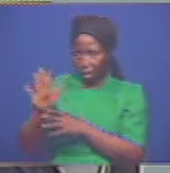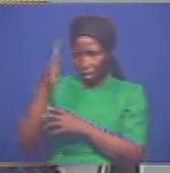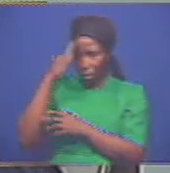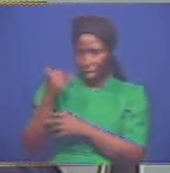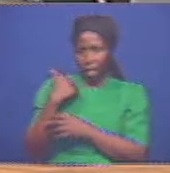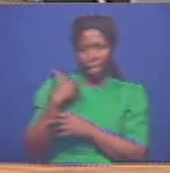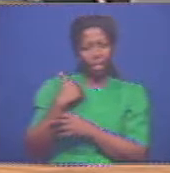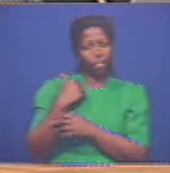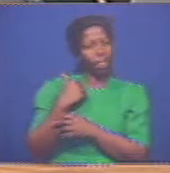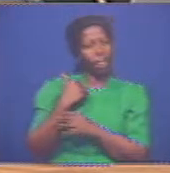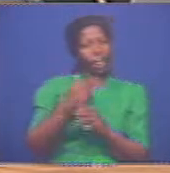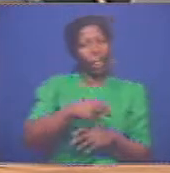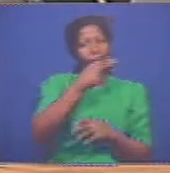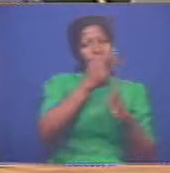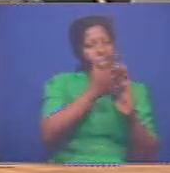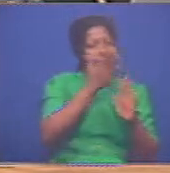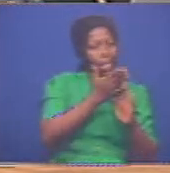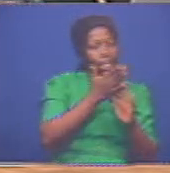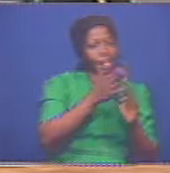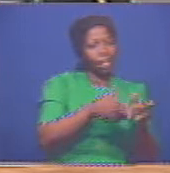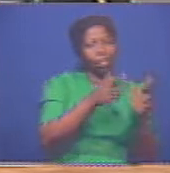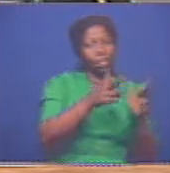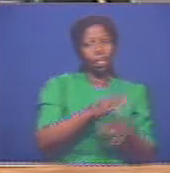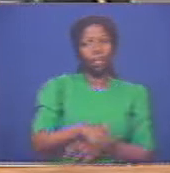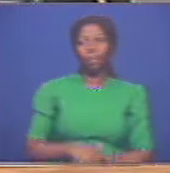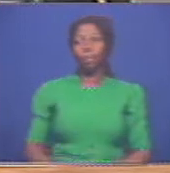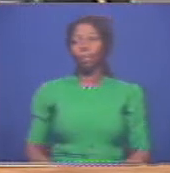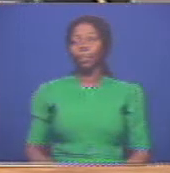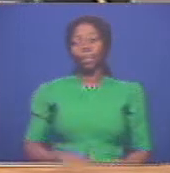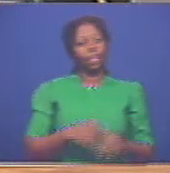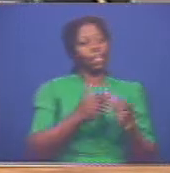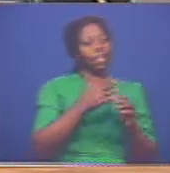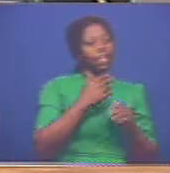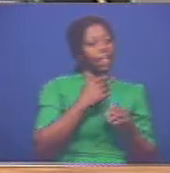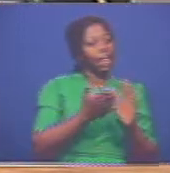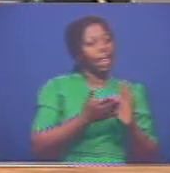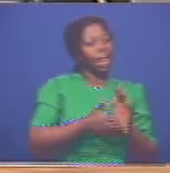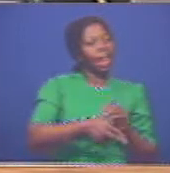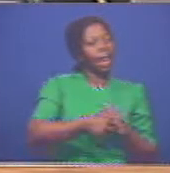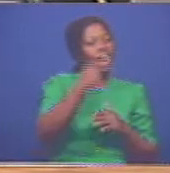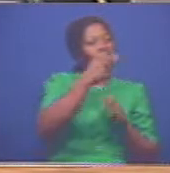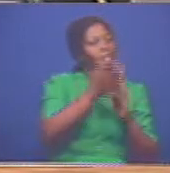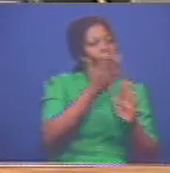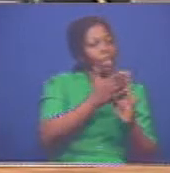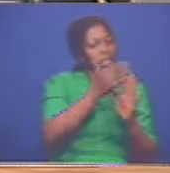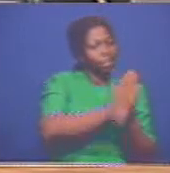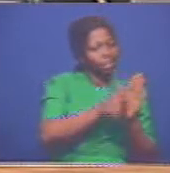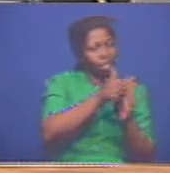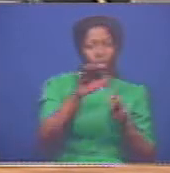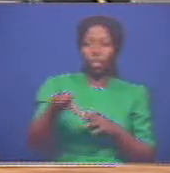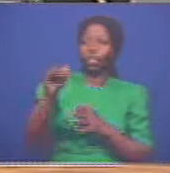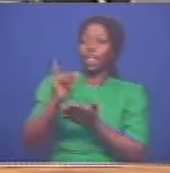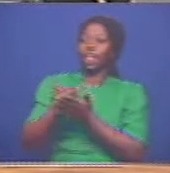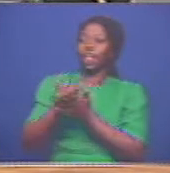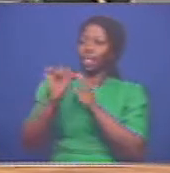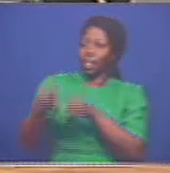speed train system that travels at a speed of 280 kilometers per hour. And you find that is workable. And